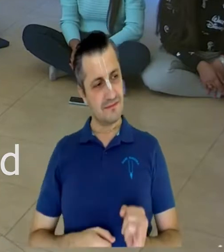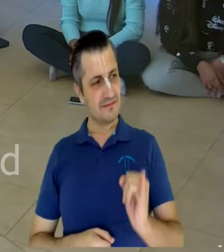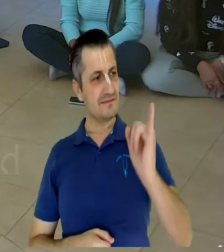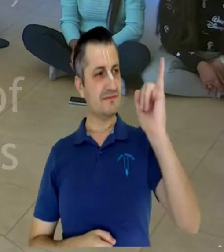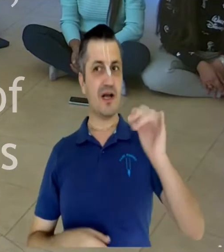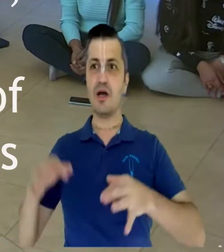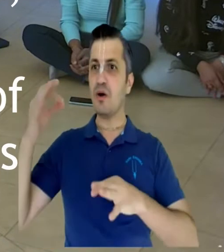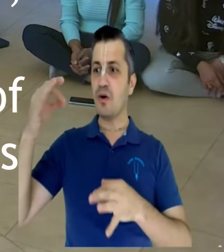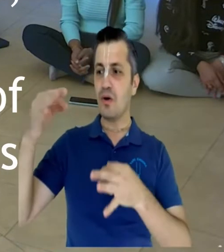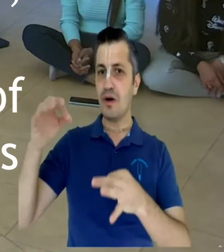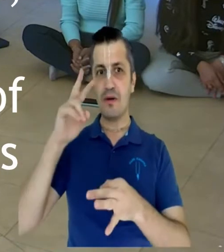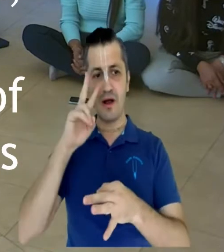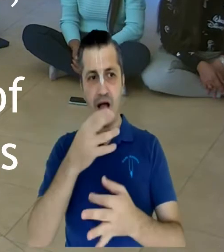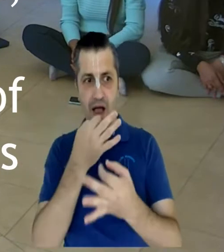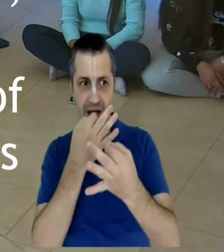Girivaradari